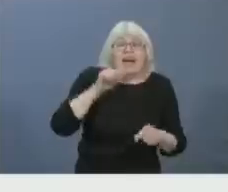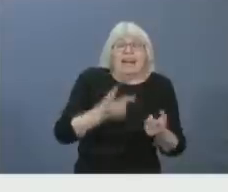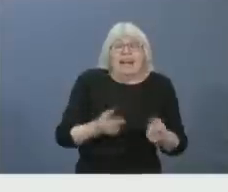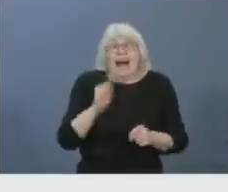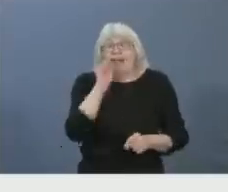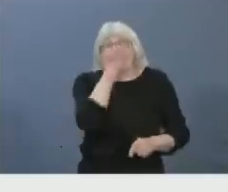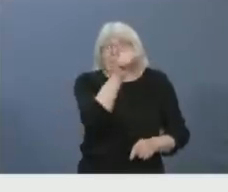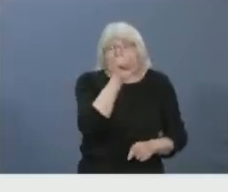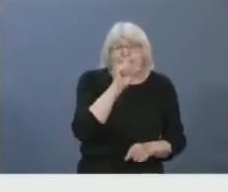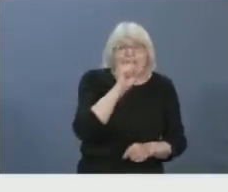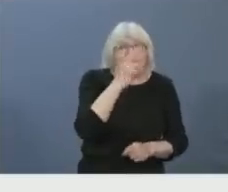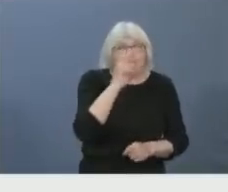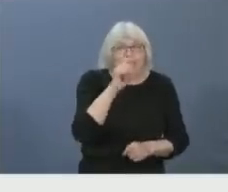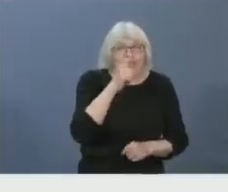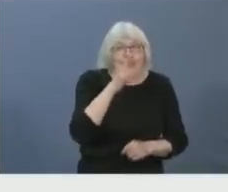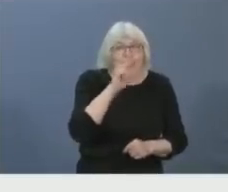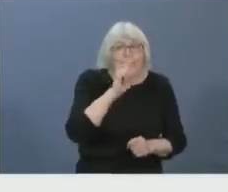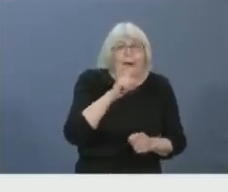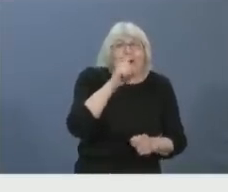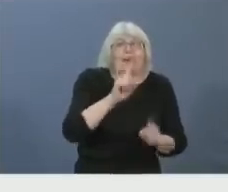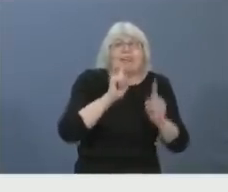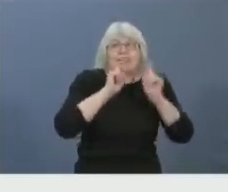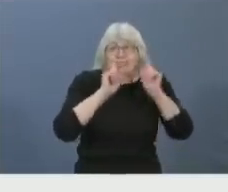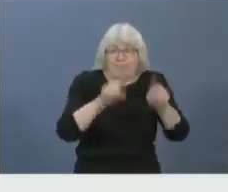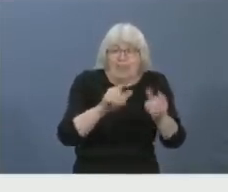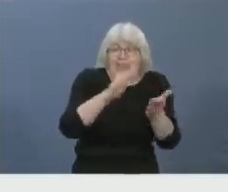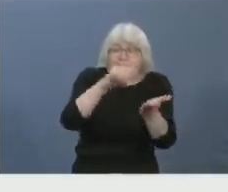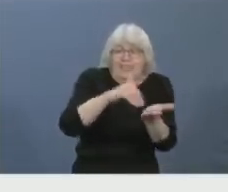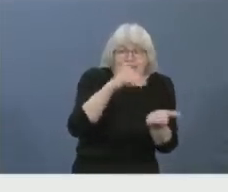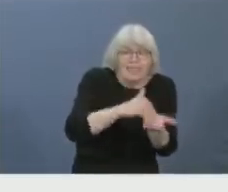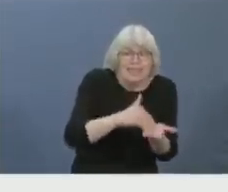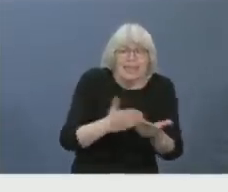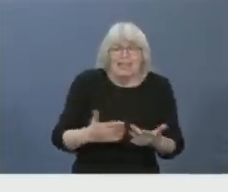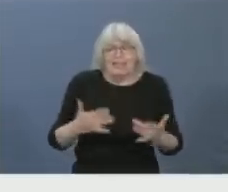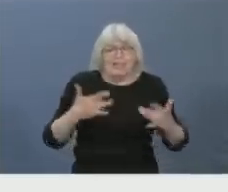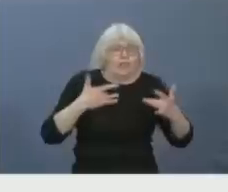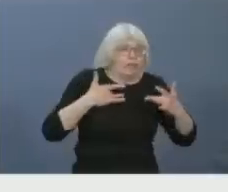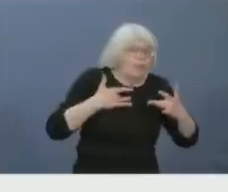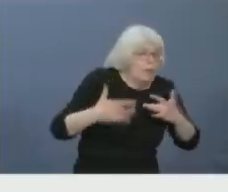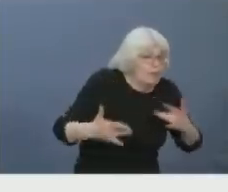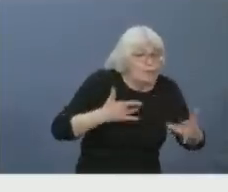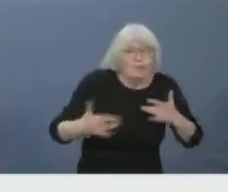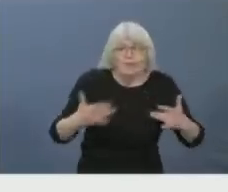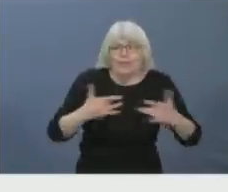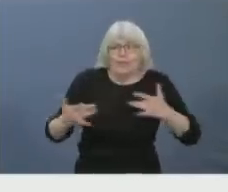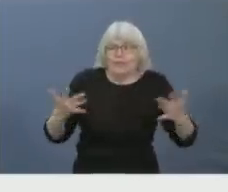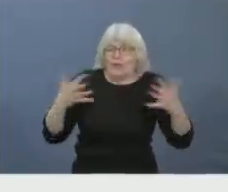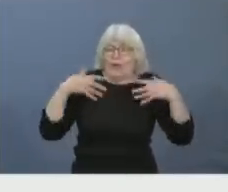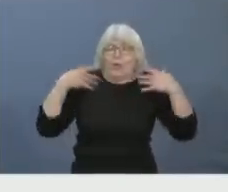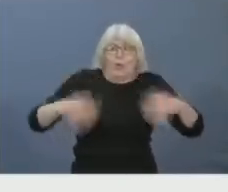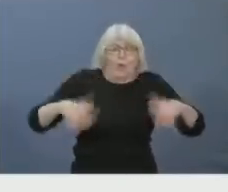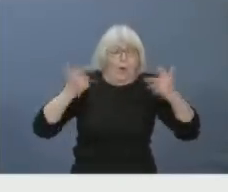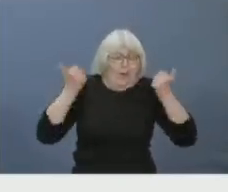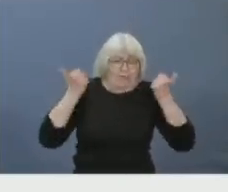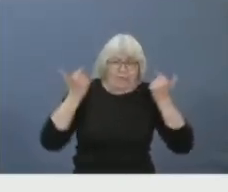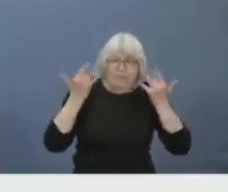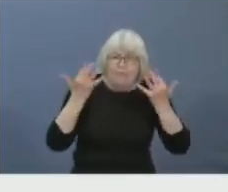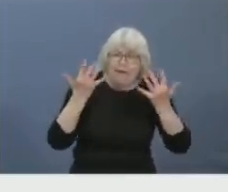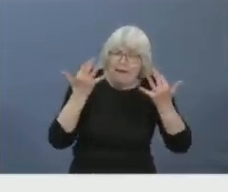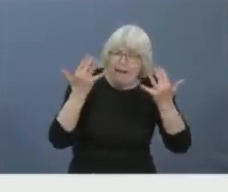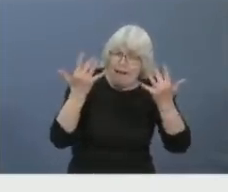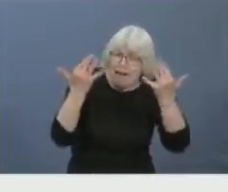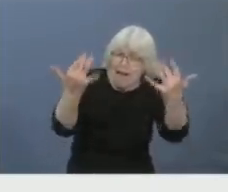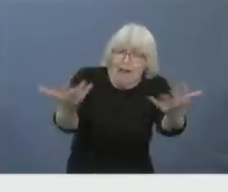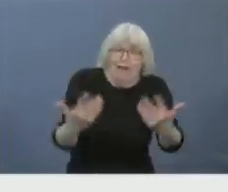center, there's a great deal of concern over this fire. This fire continues to grow, but the people here on